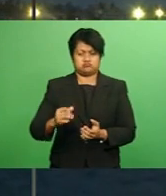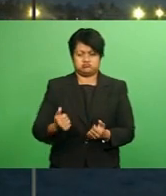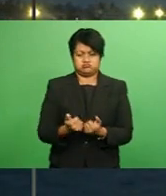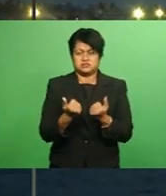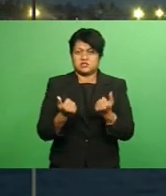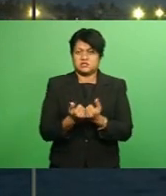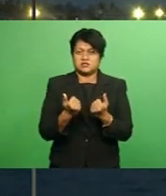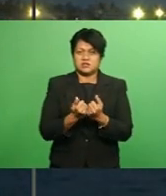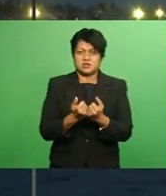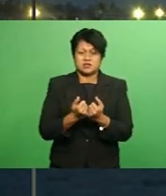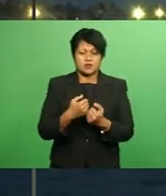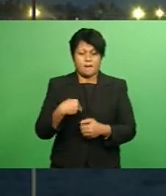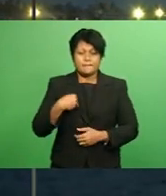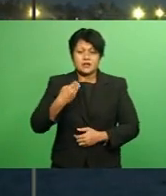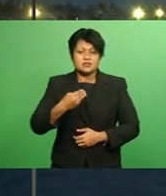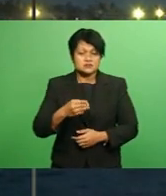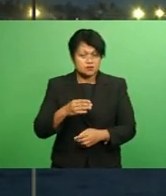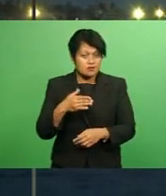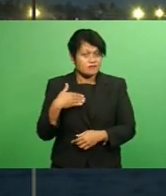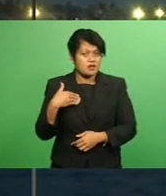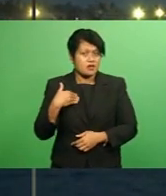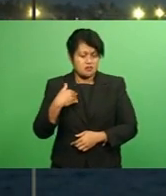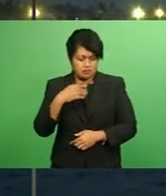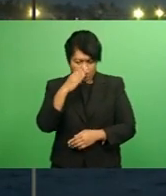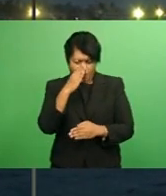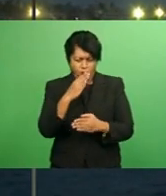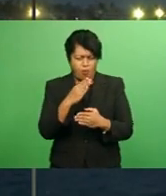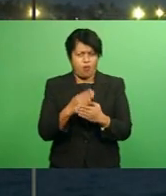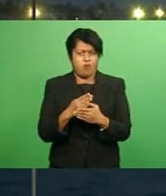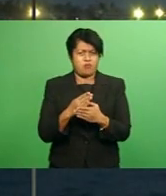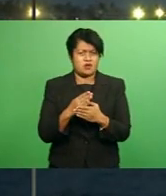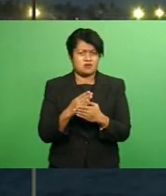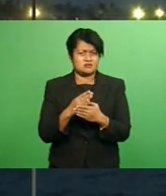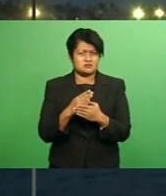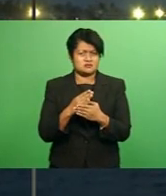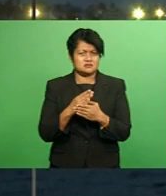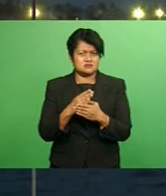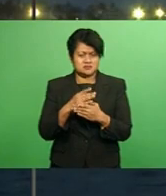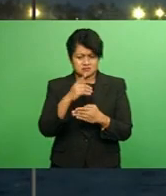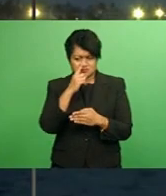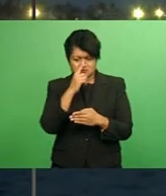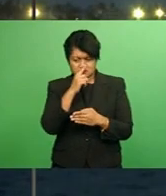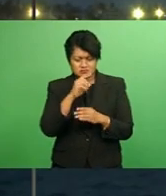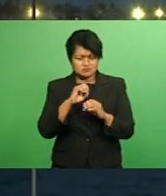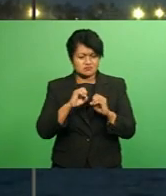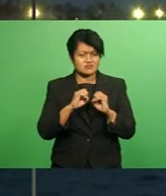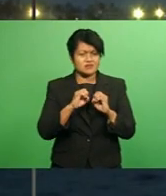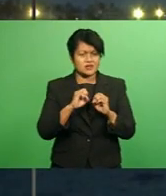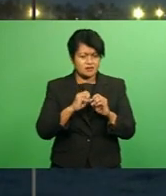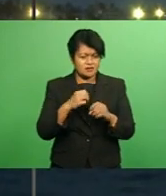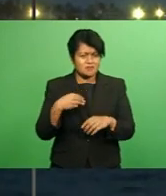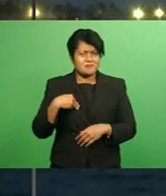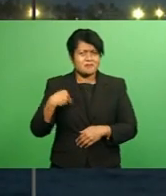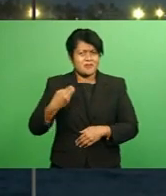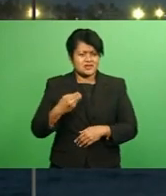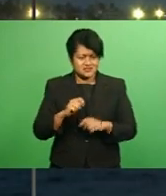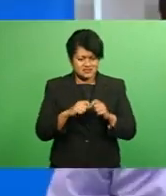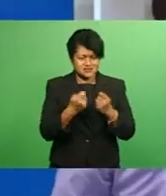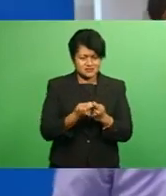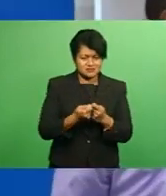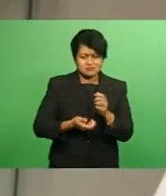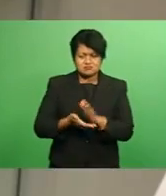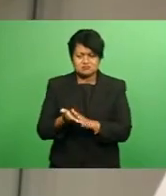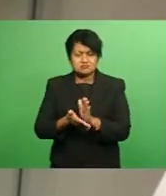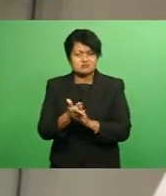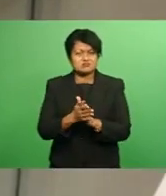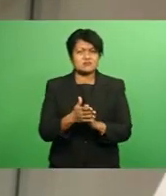hoping for. Permanent Secretary for Health, Dr. James Fong, says officials visiting communities are seeing very poor responses.